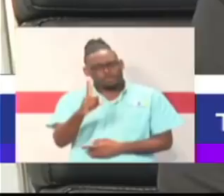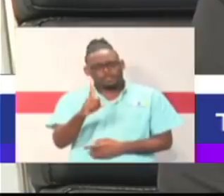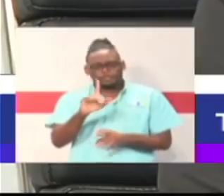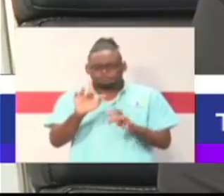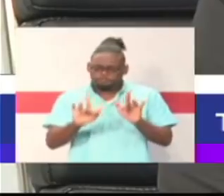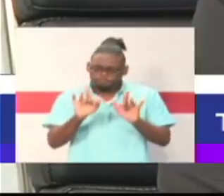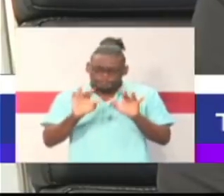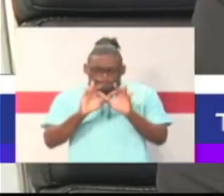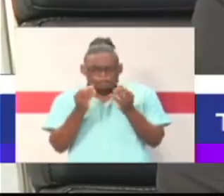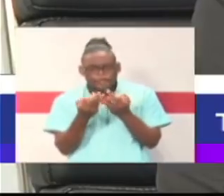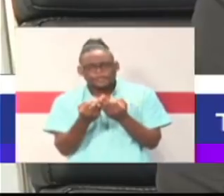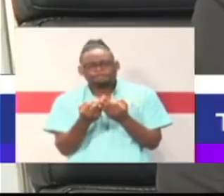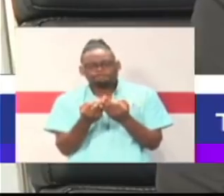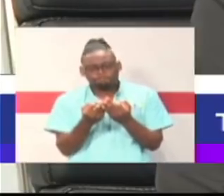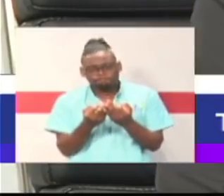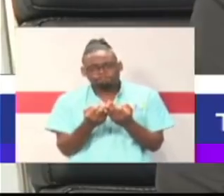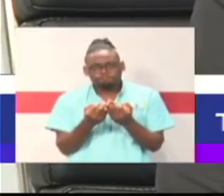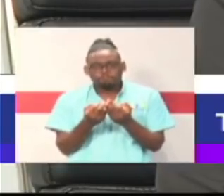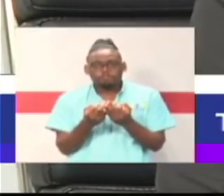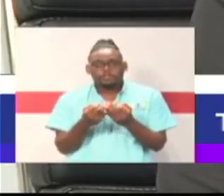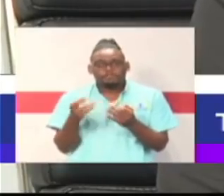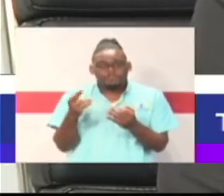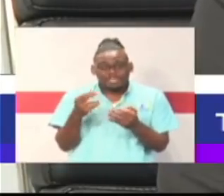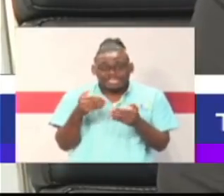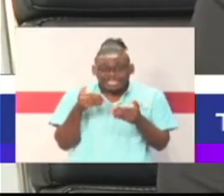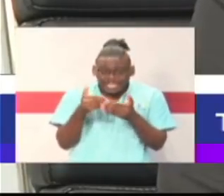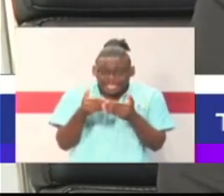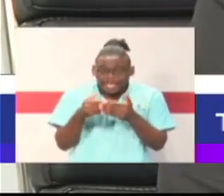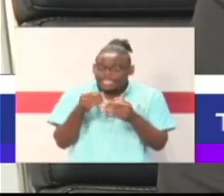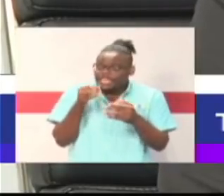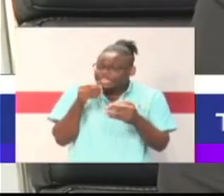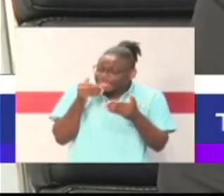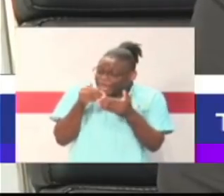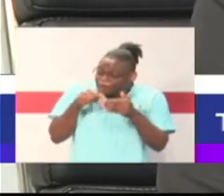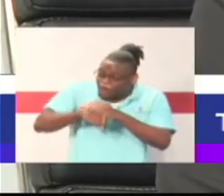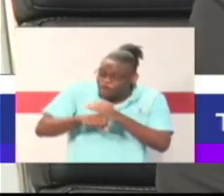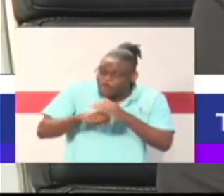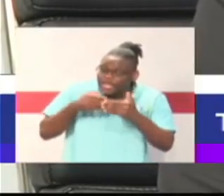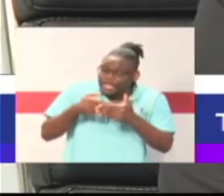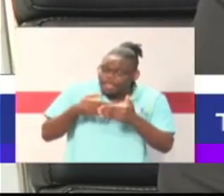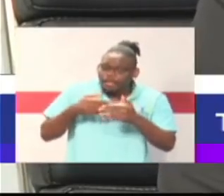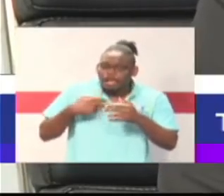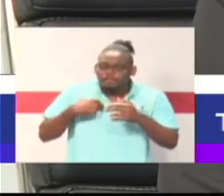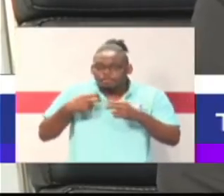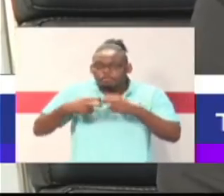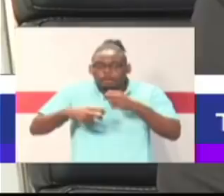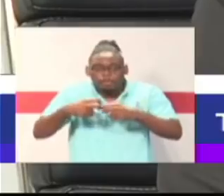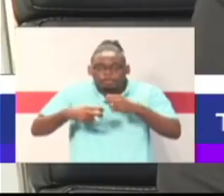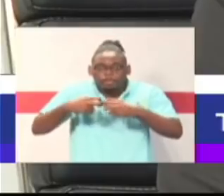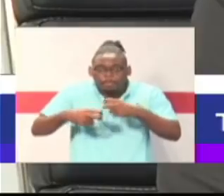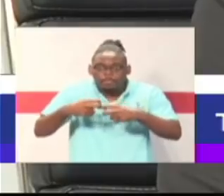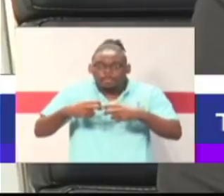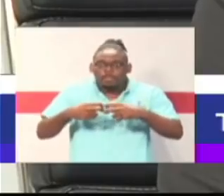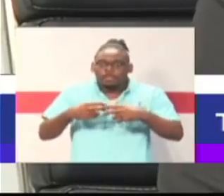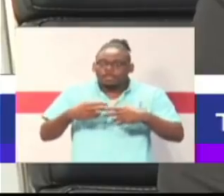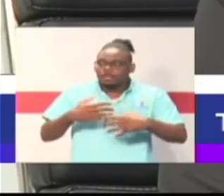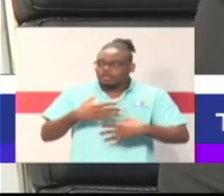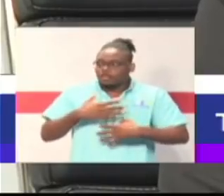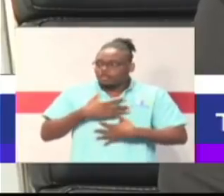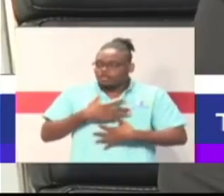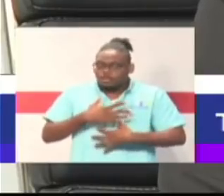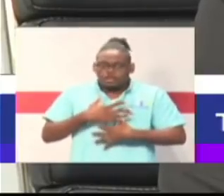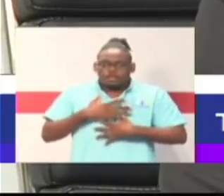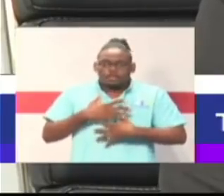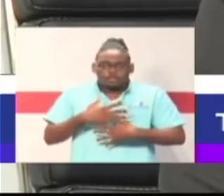pregnancy, presented with severe respiratory distress, was delivered. Baby was delivered preterm